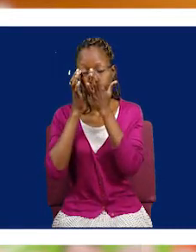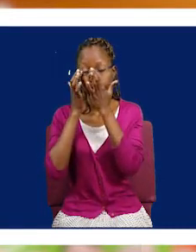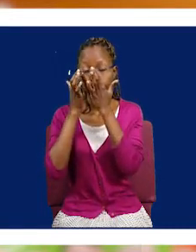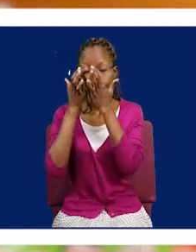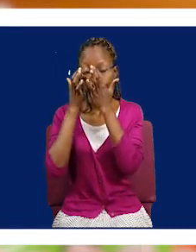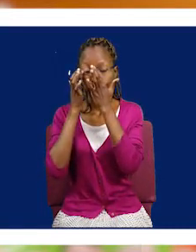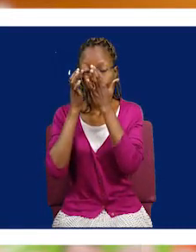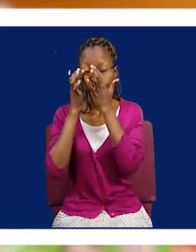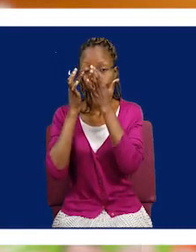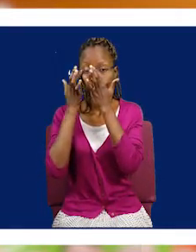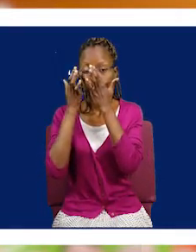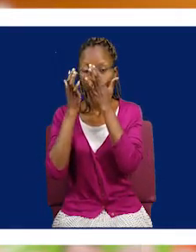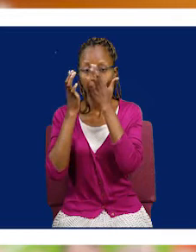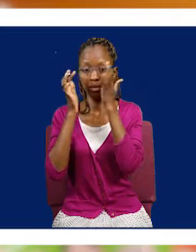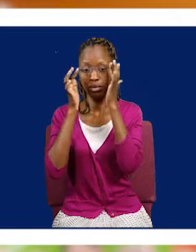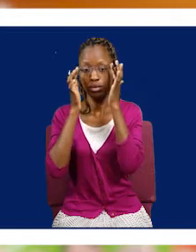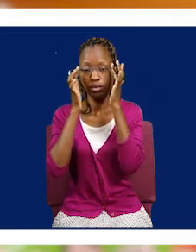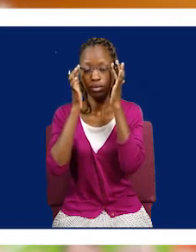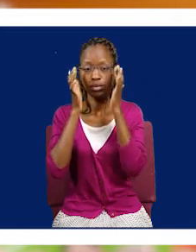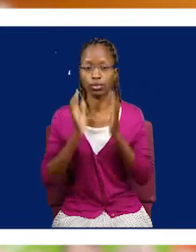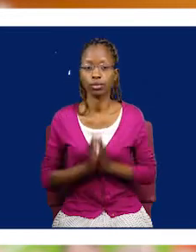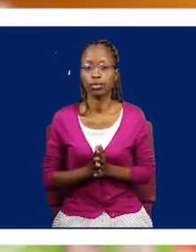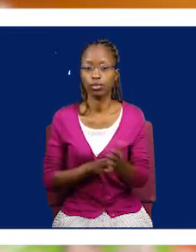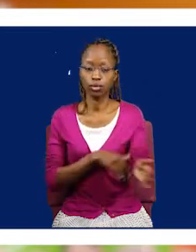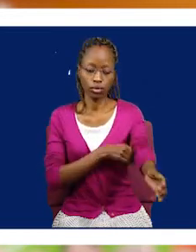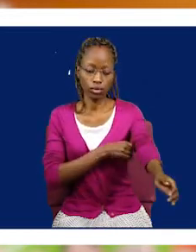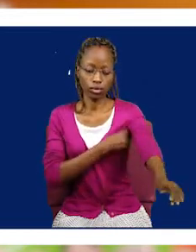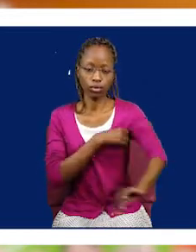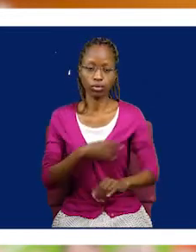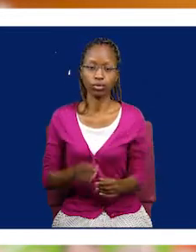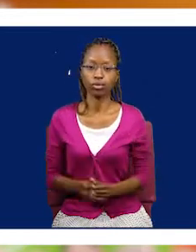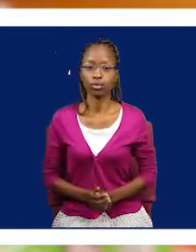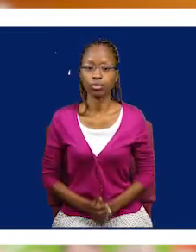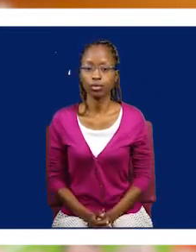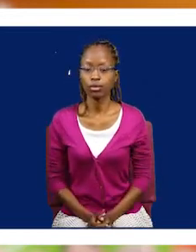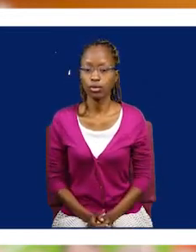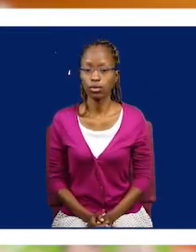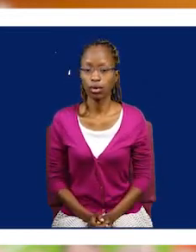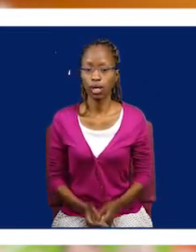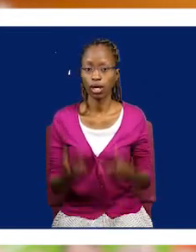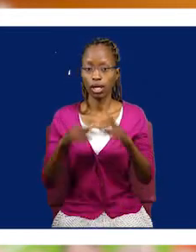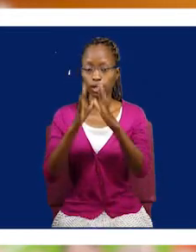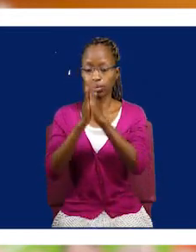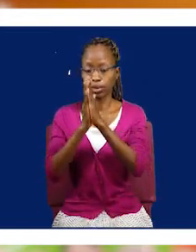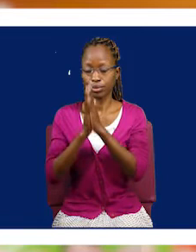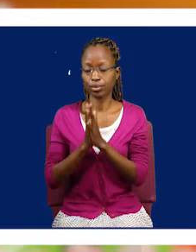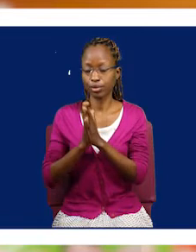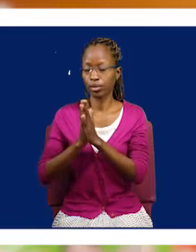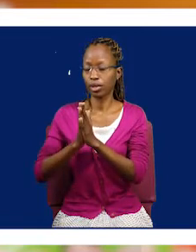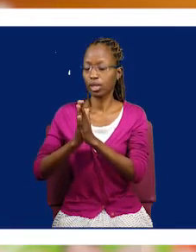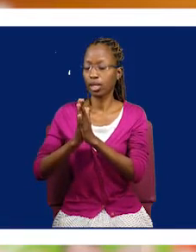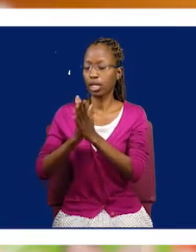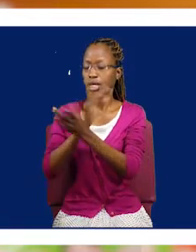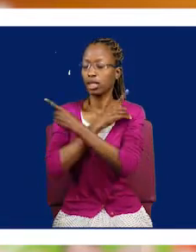hands together. Let's put our hands together. Let's close our eyes. Everyone, close your eyes. Let's pray.